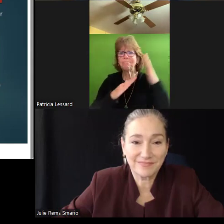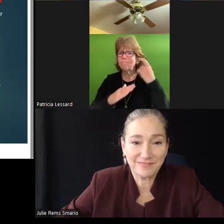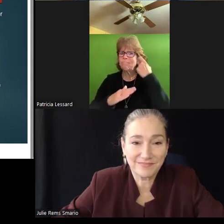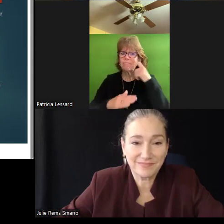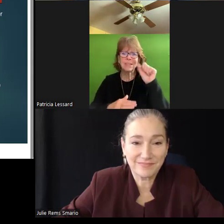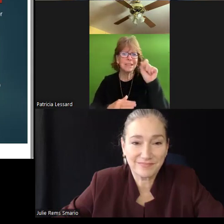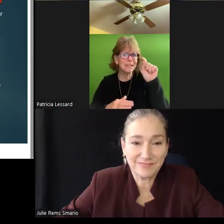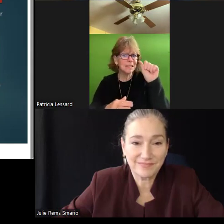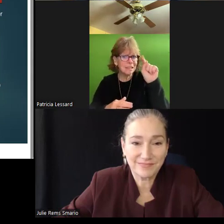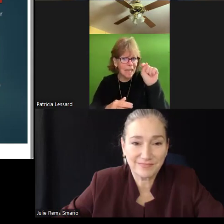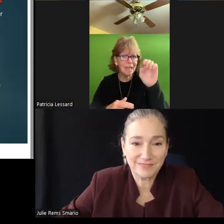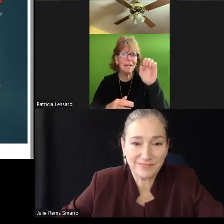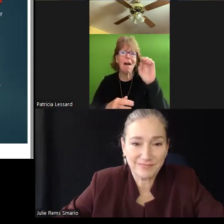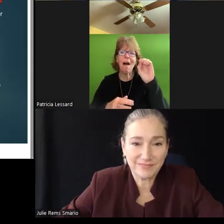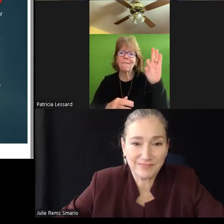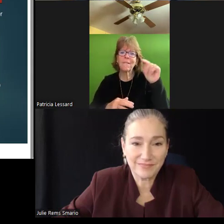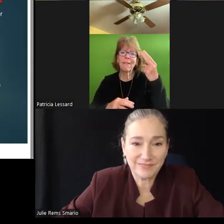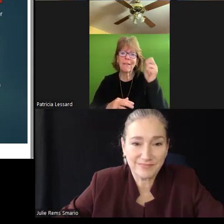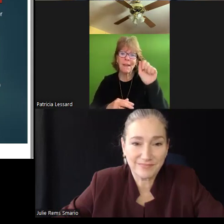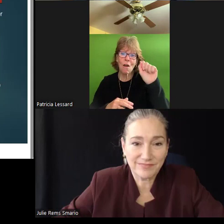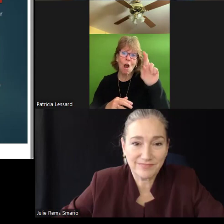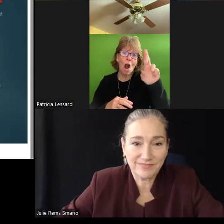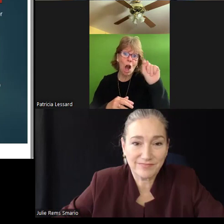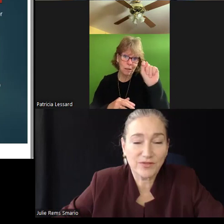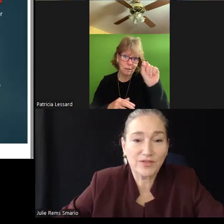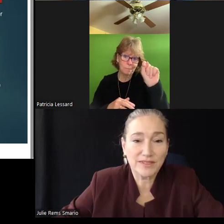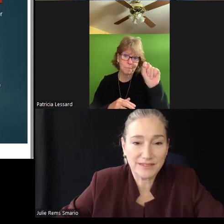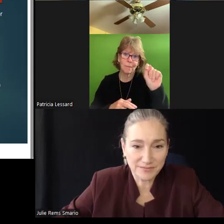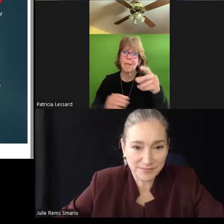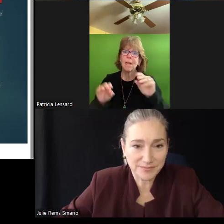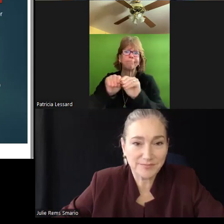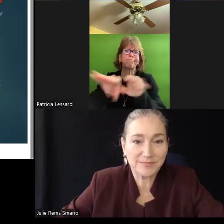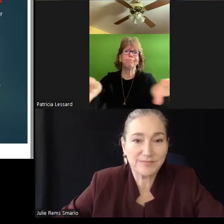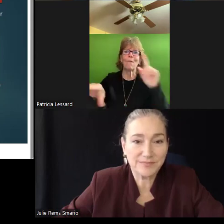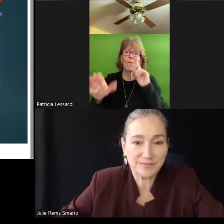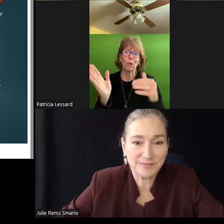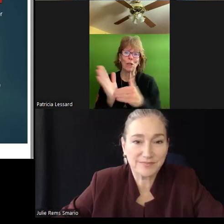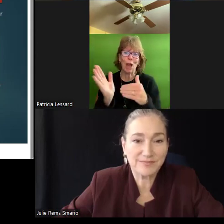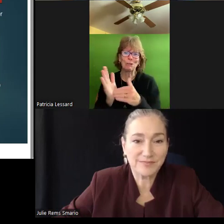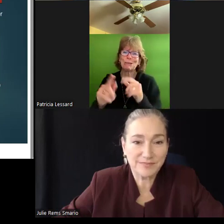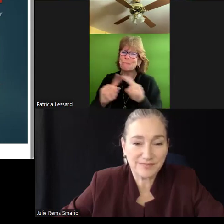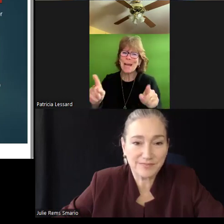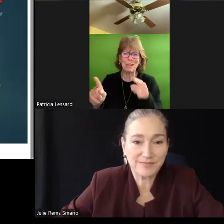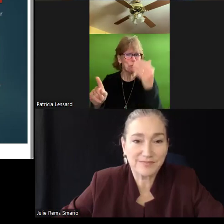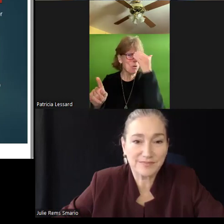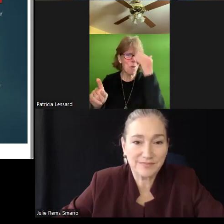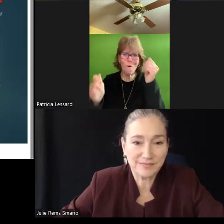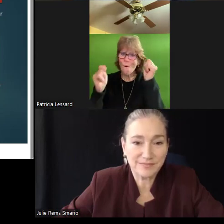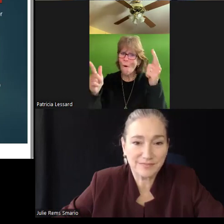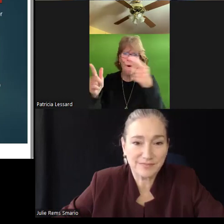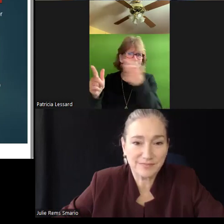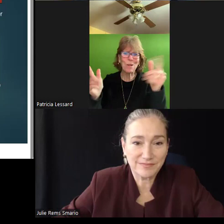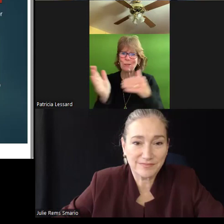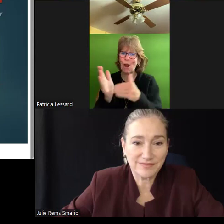number of pediatricians, but they're not all going to be sitting and reading this intensely. We need to use